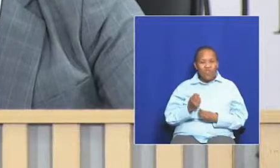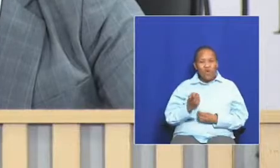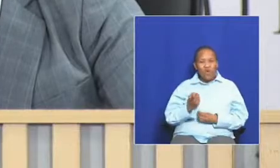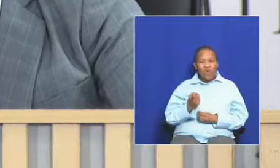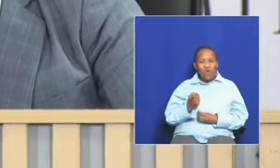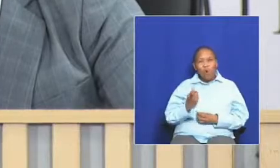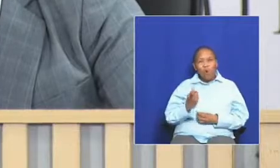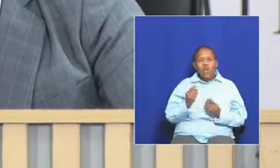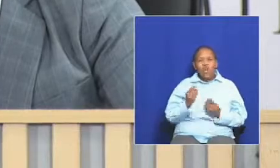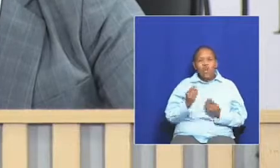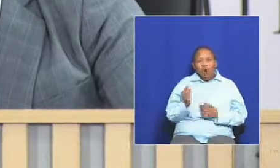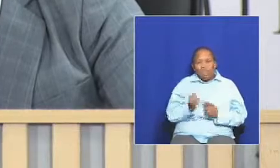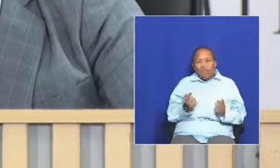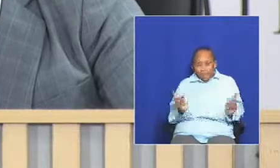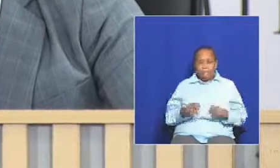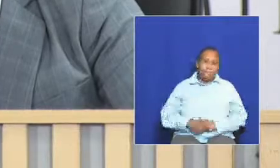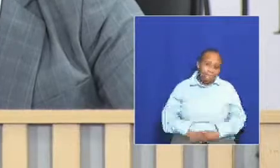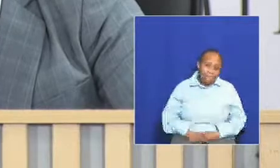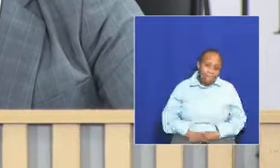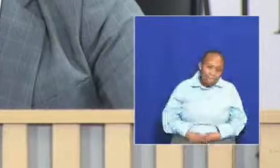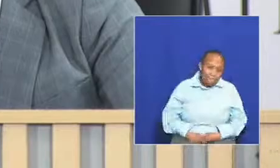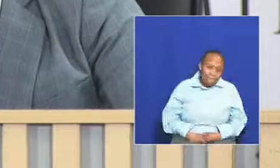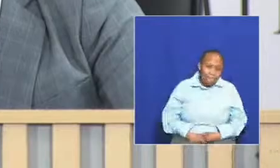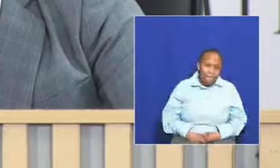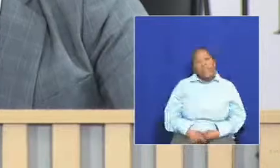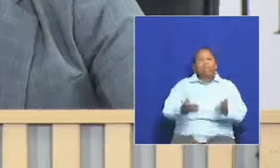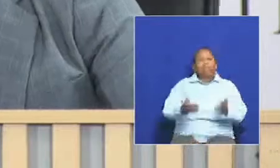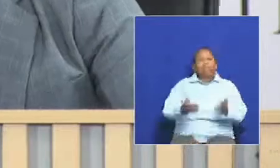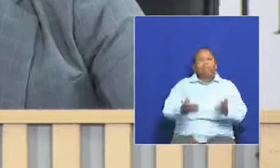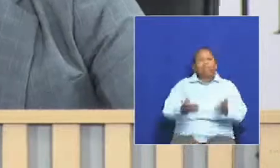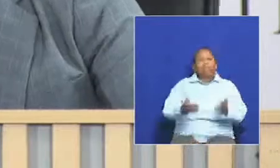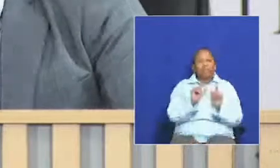I would like to, Commissioner Balo, you.